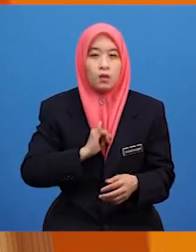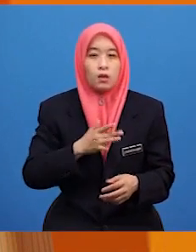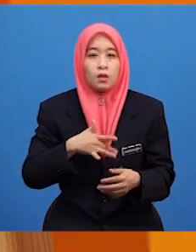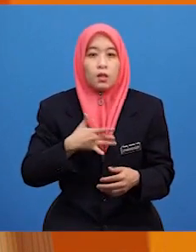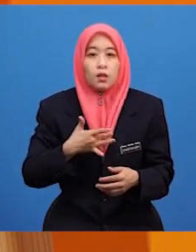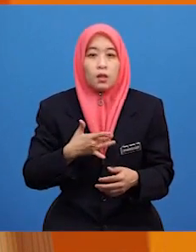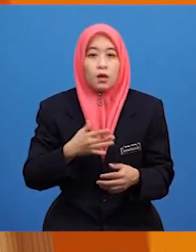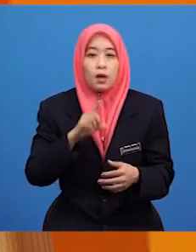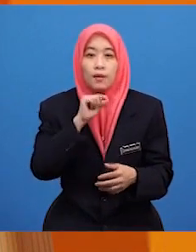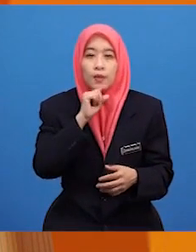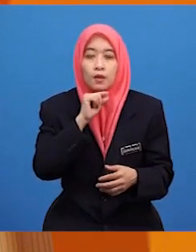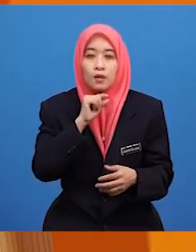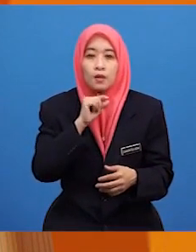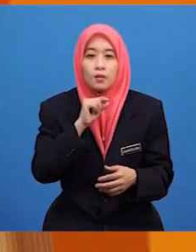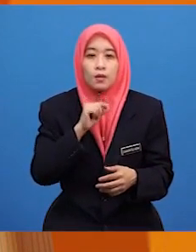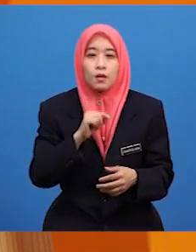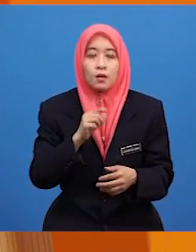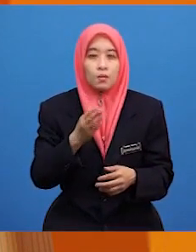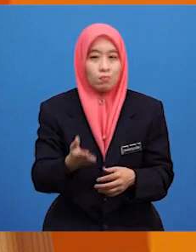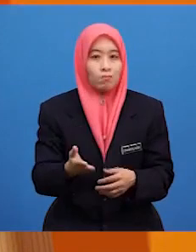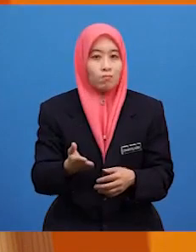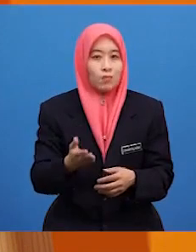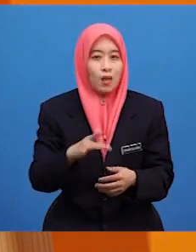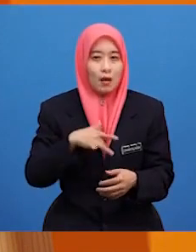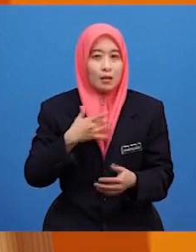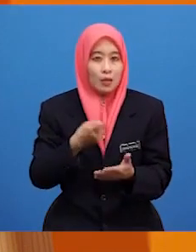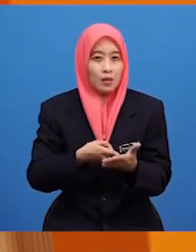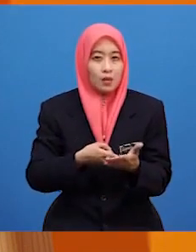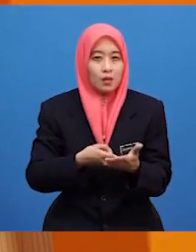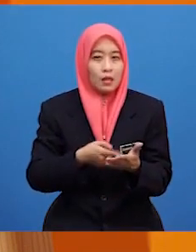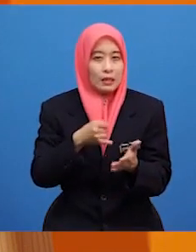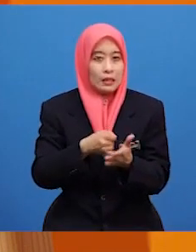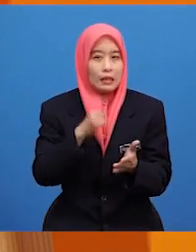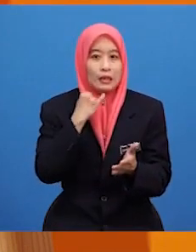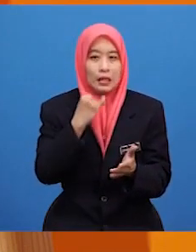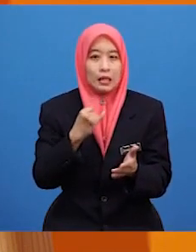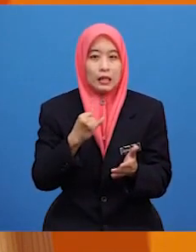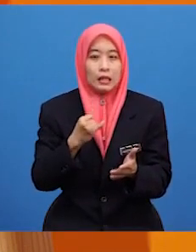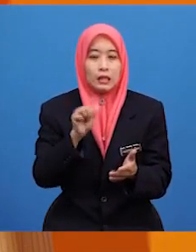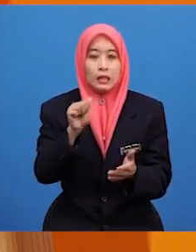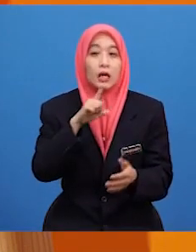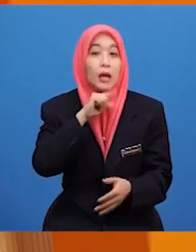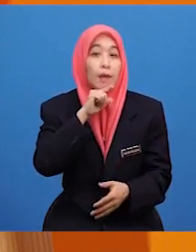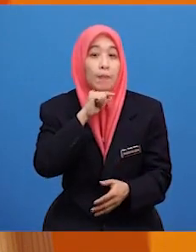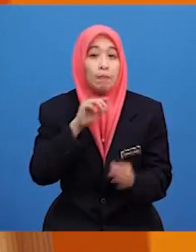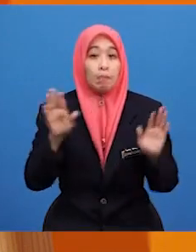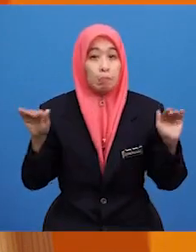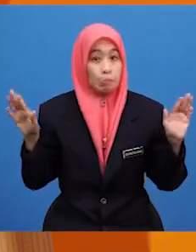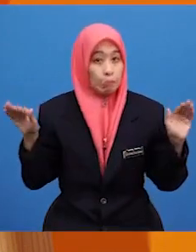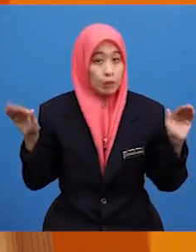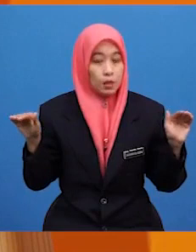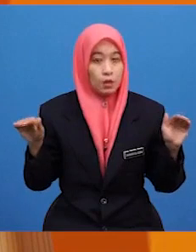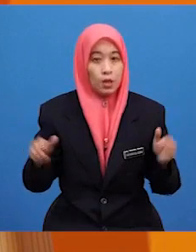bird. Don't you think so? It is a bird. Now, on to